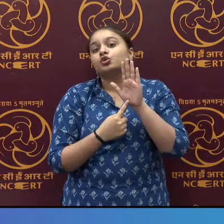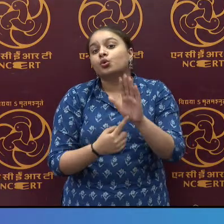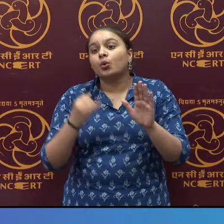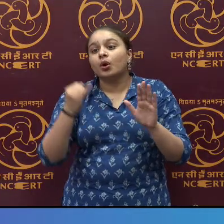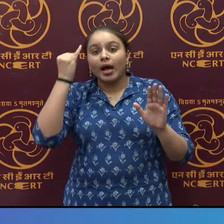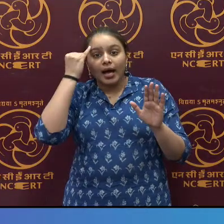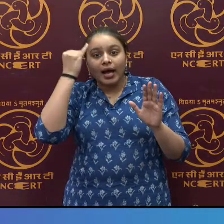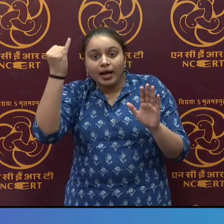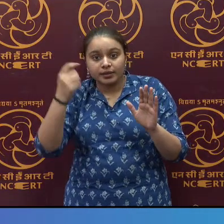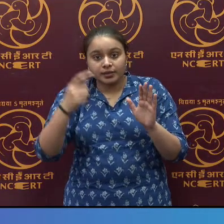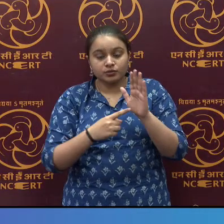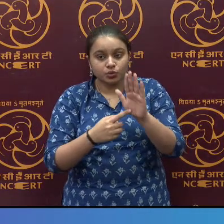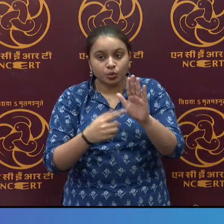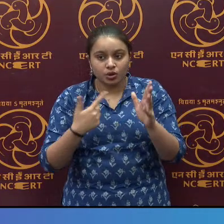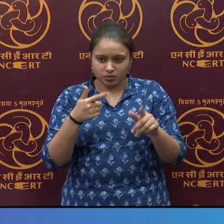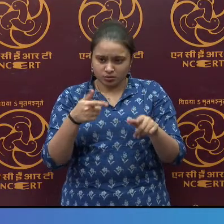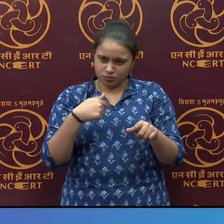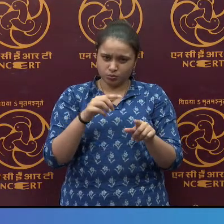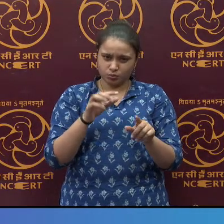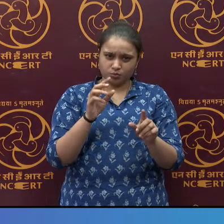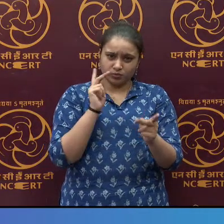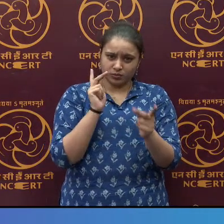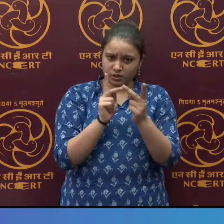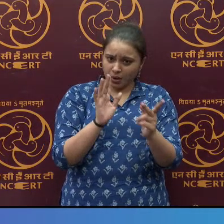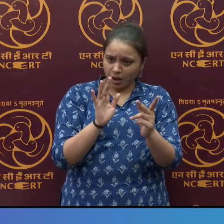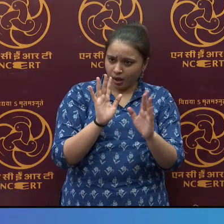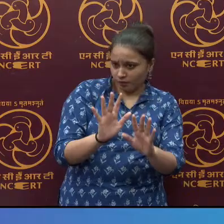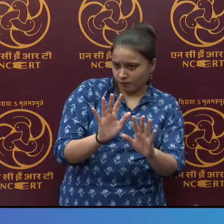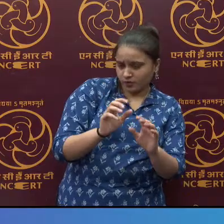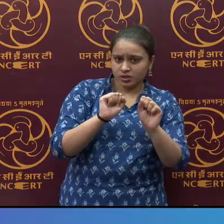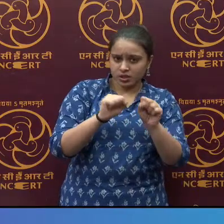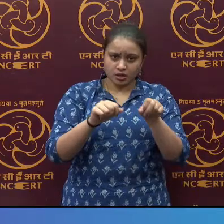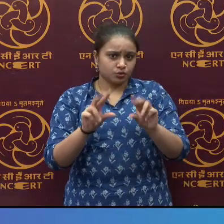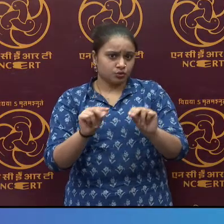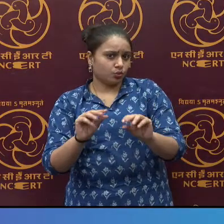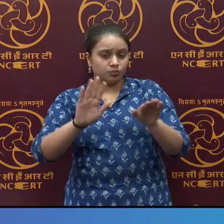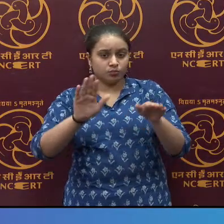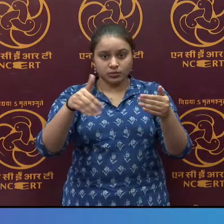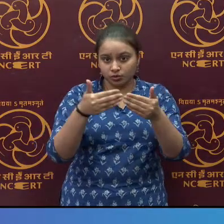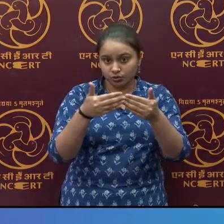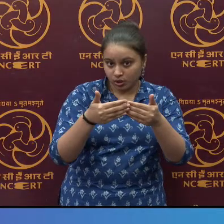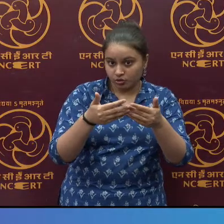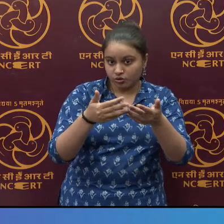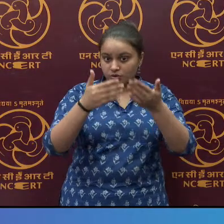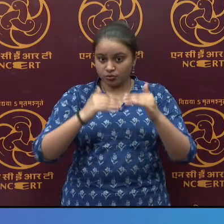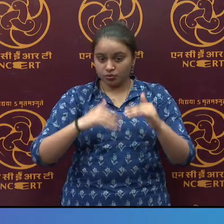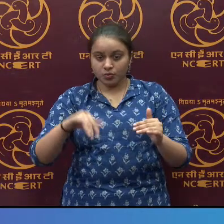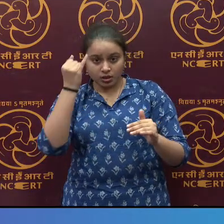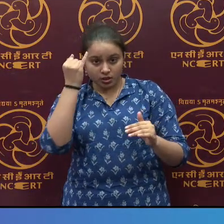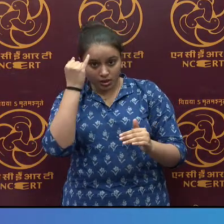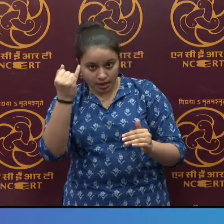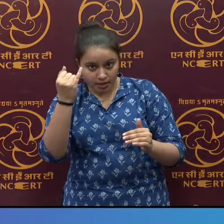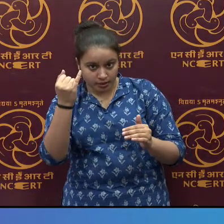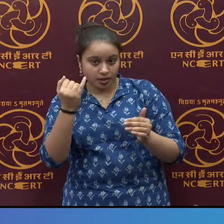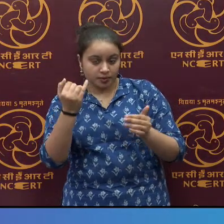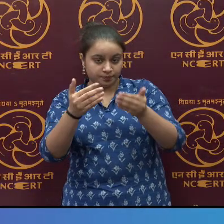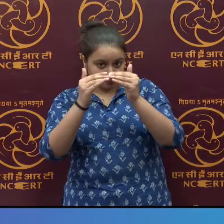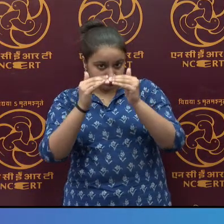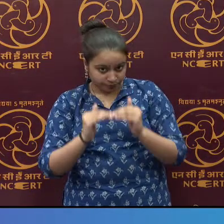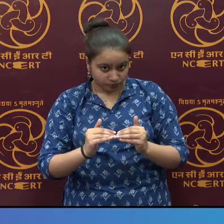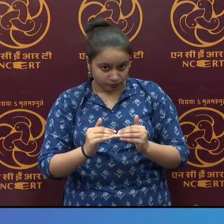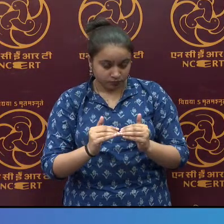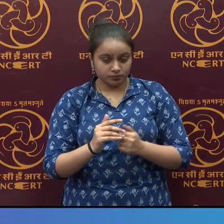ideas, is it making sense or is it not making sense? Like there should be an introduction, then the ideas should be developed, and